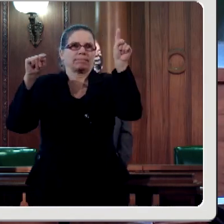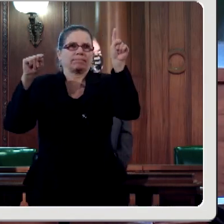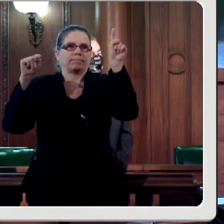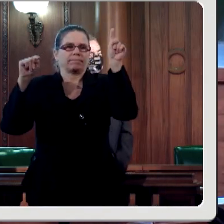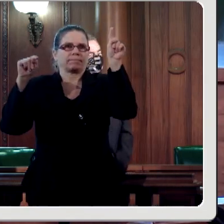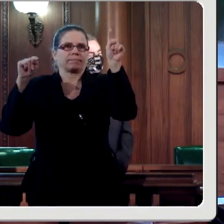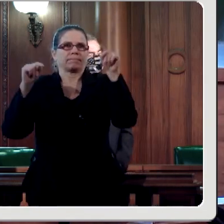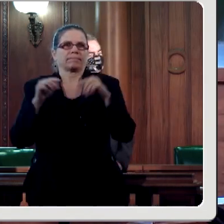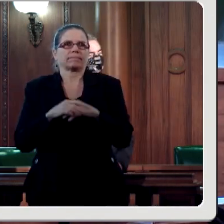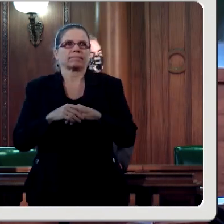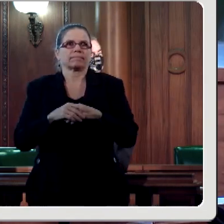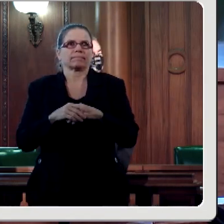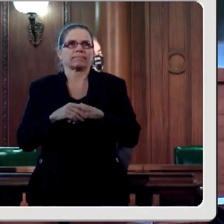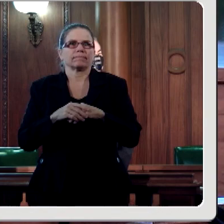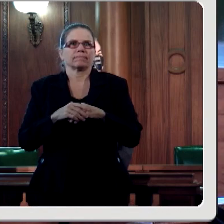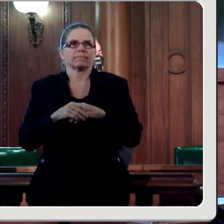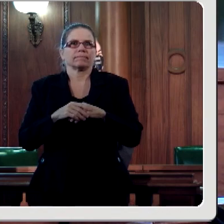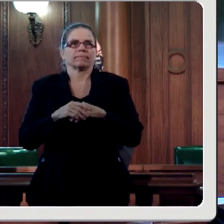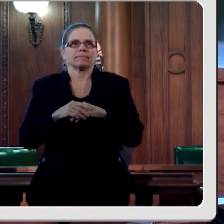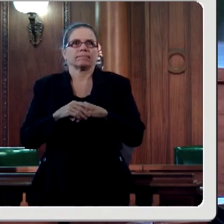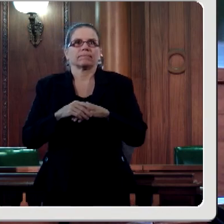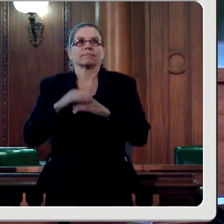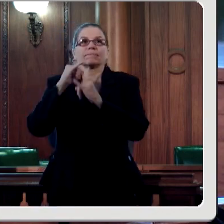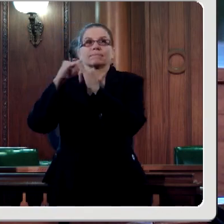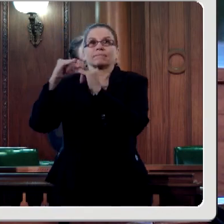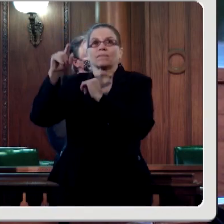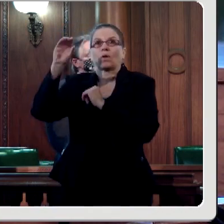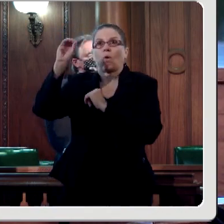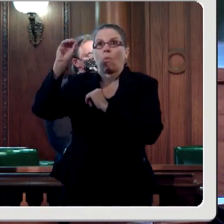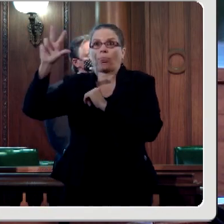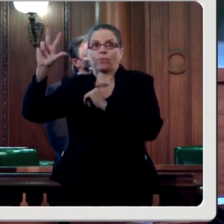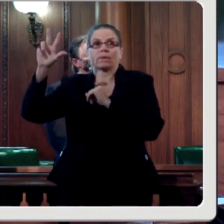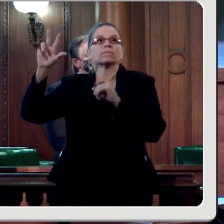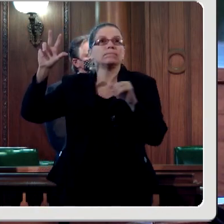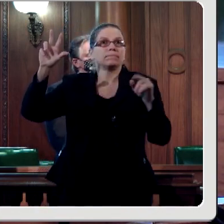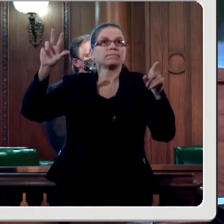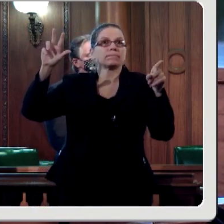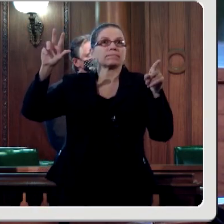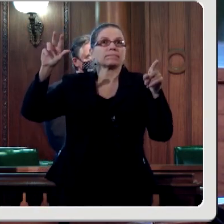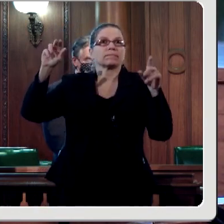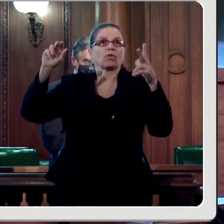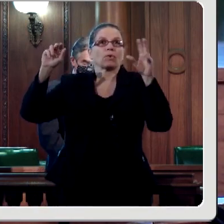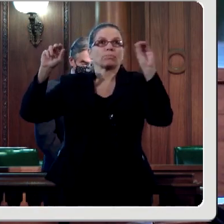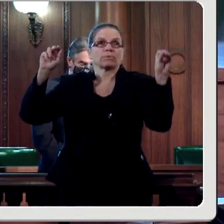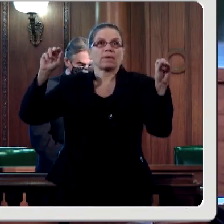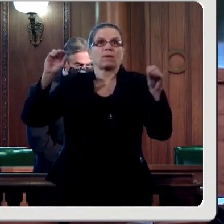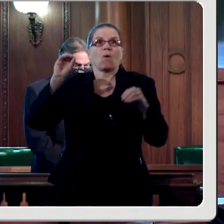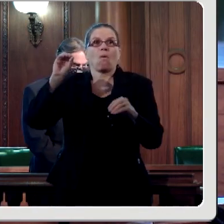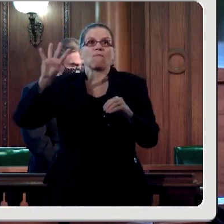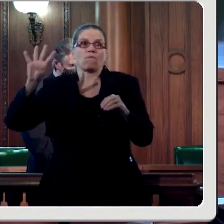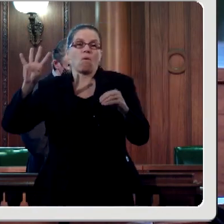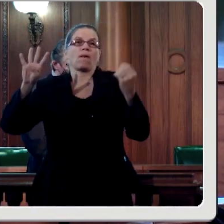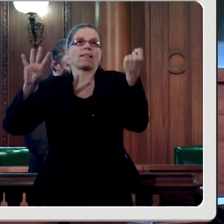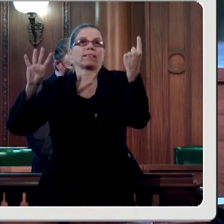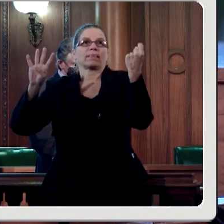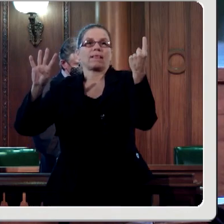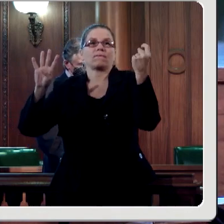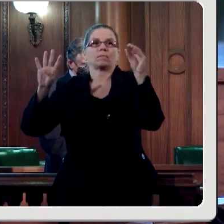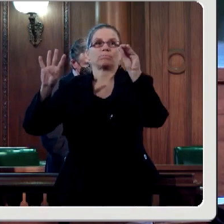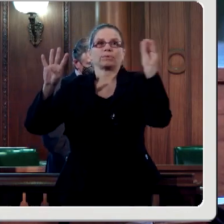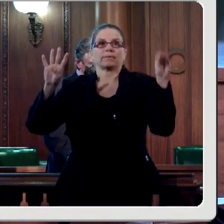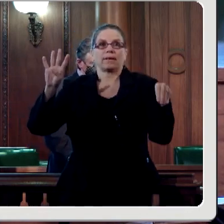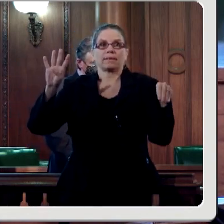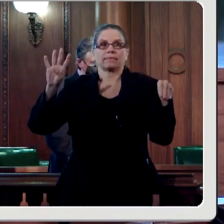seeing. 01103, 3% of our cases. 01104, 11% of